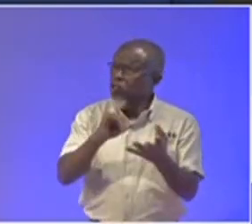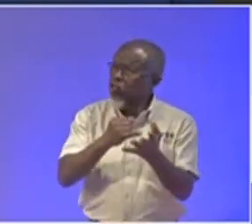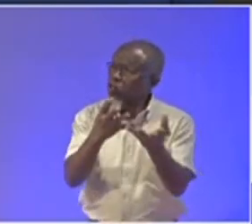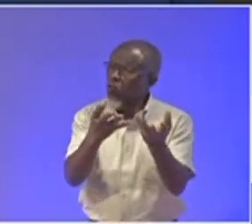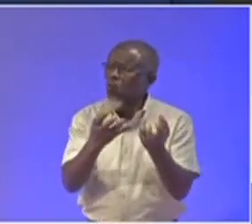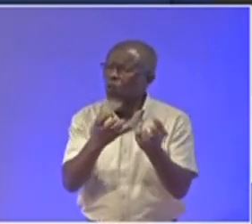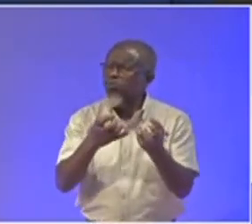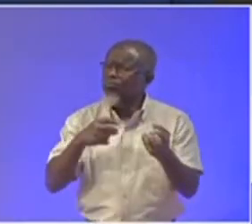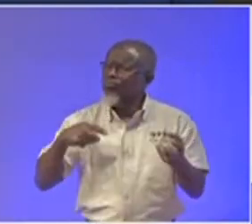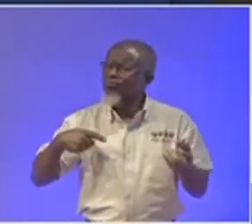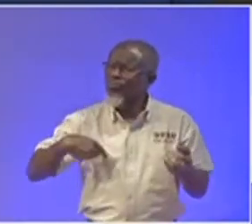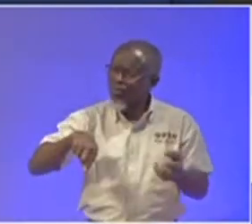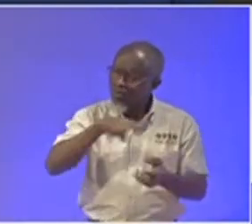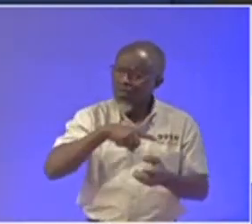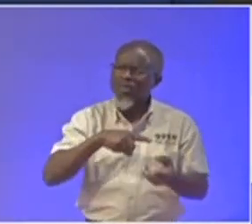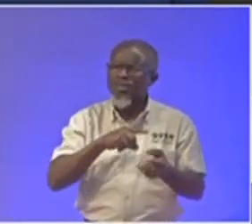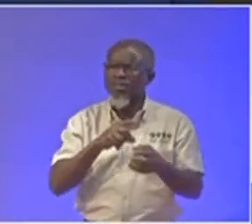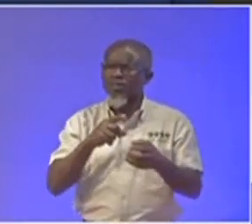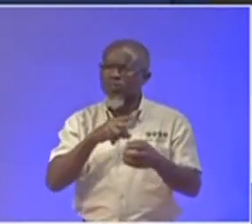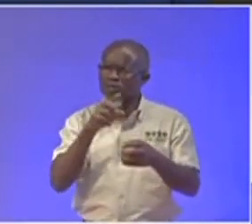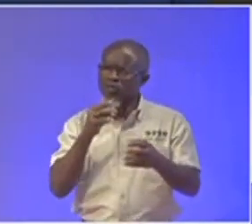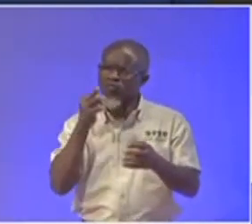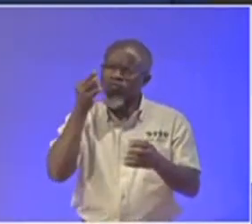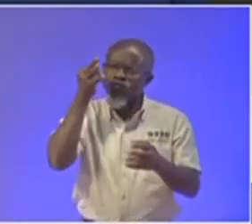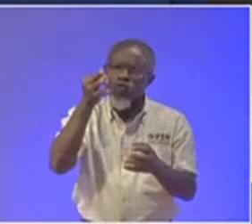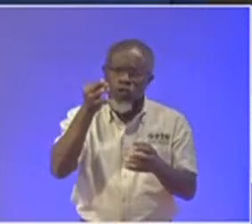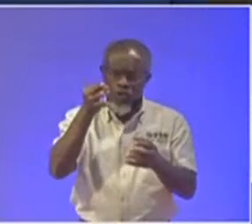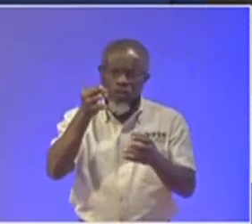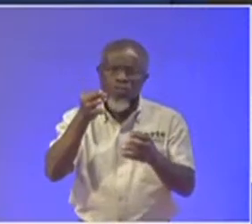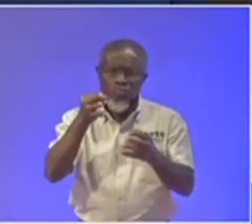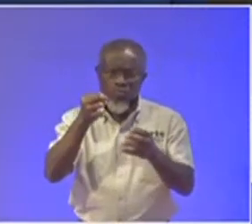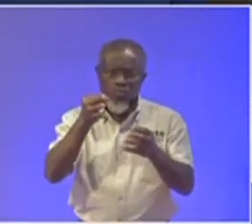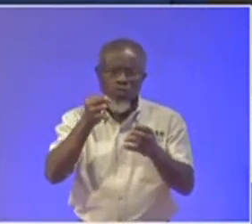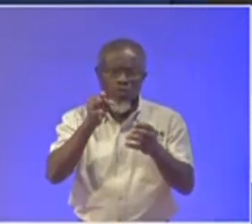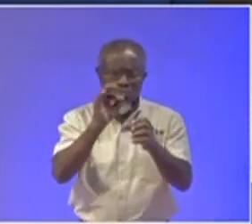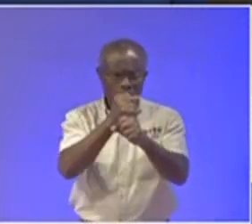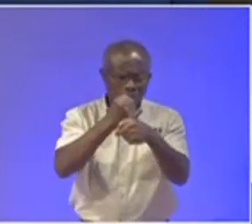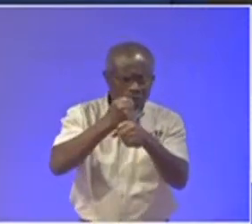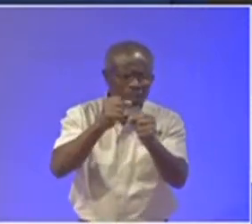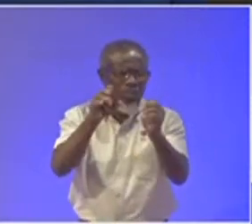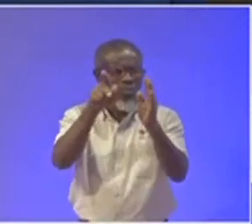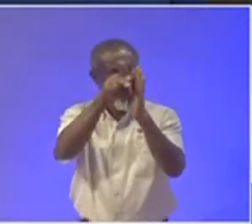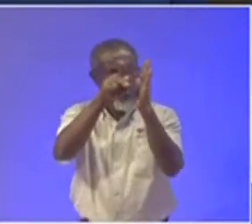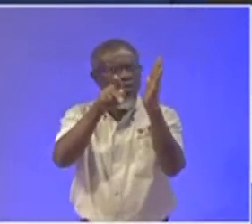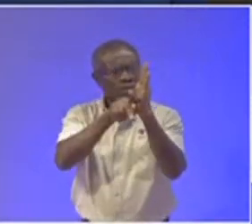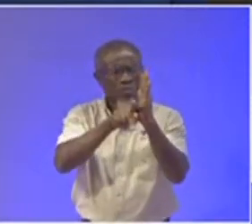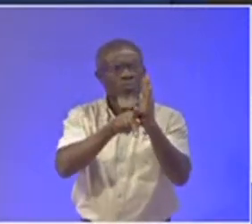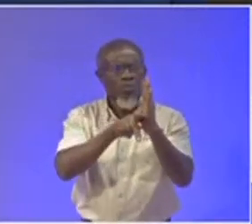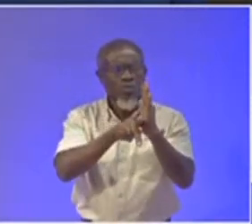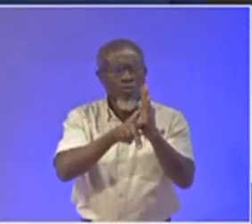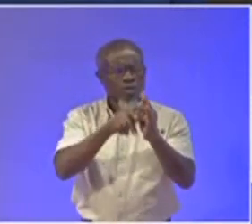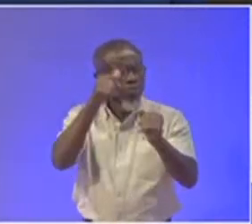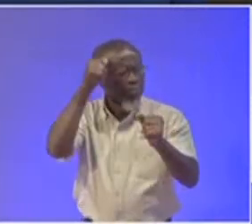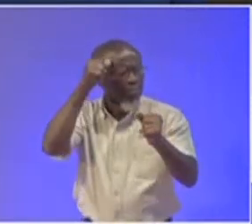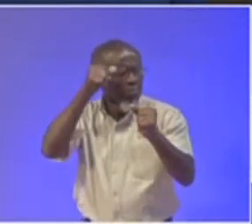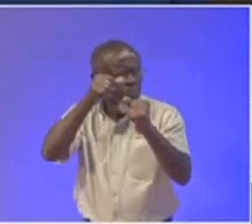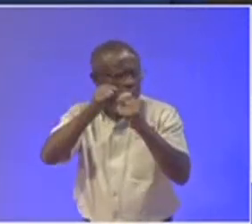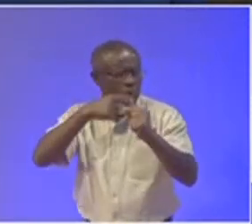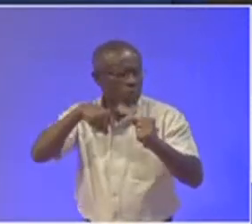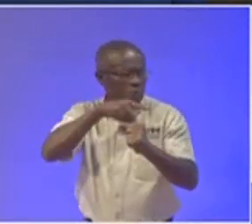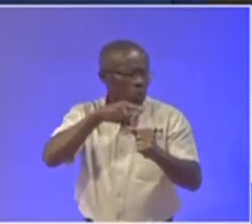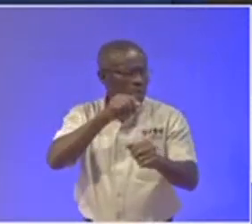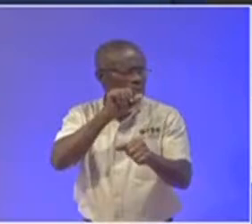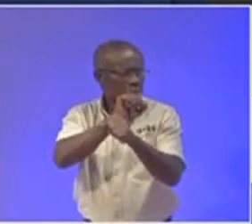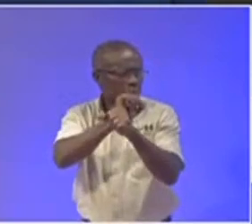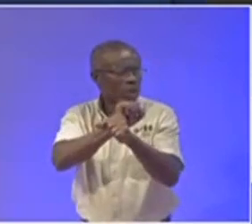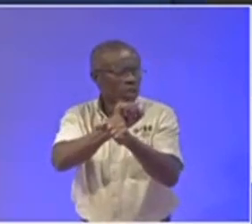us, as we move towards crafting the policy, to remember that we are working towards